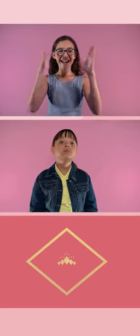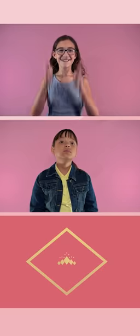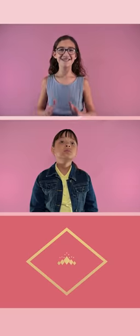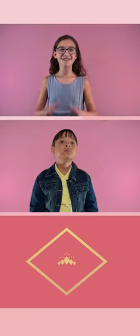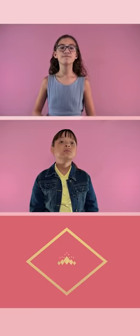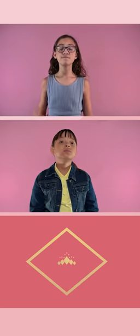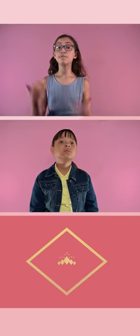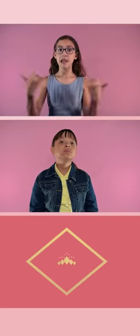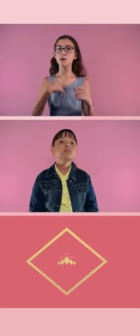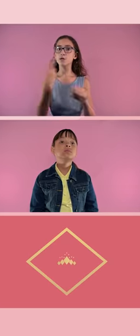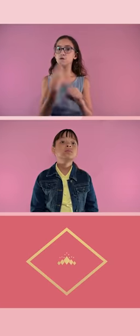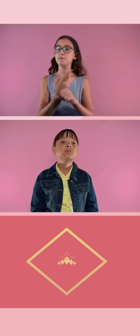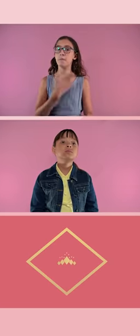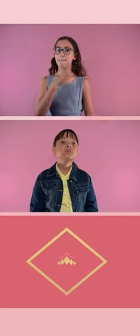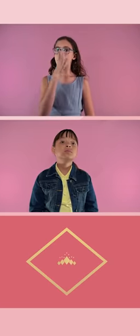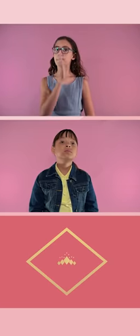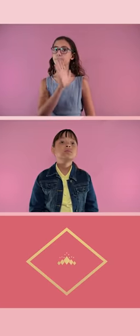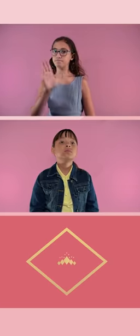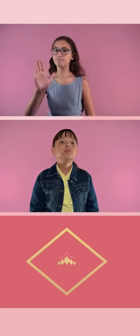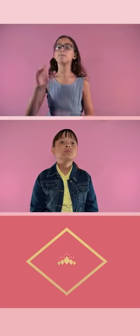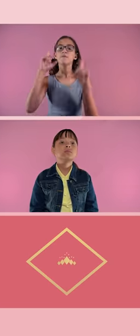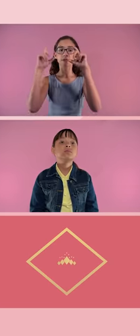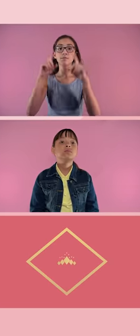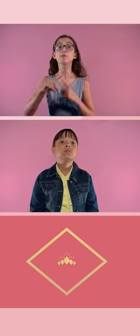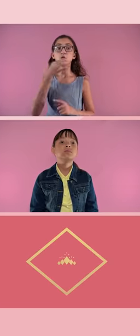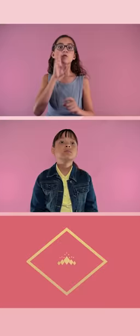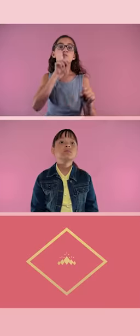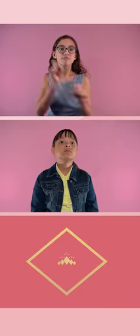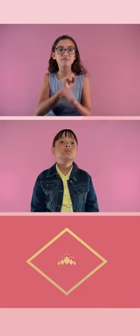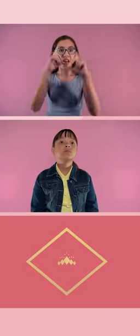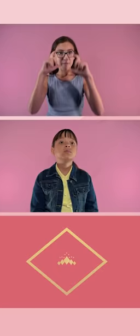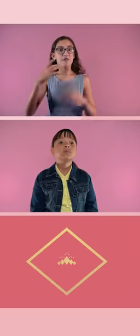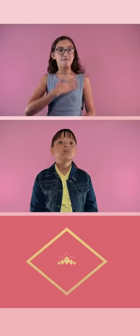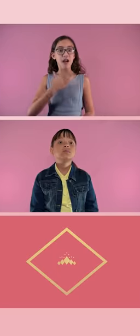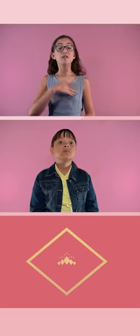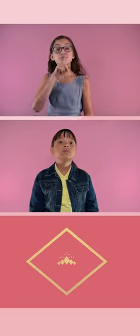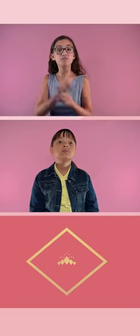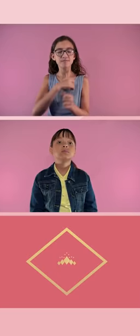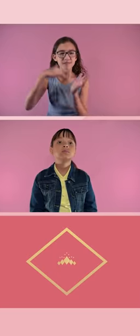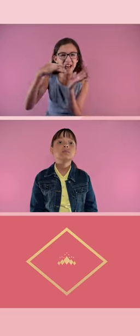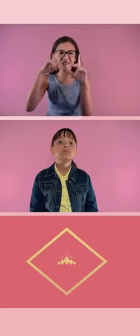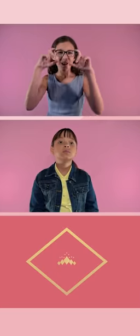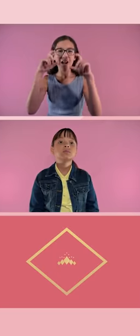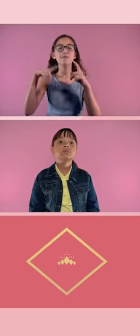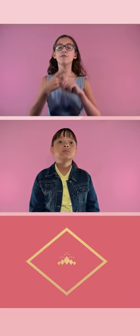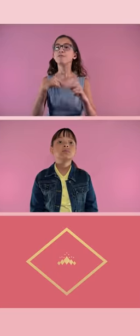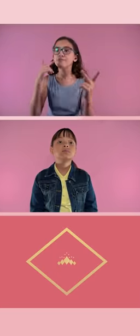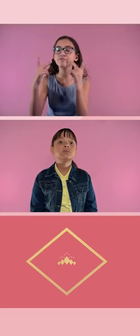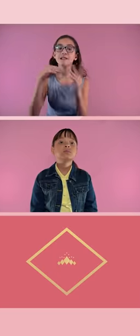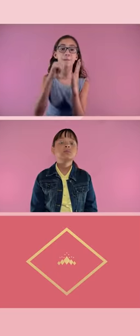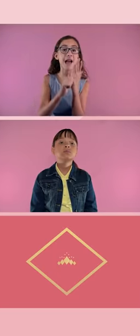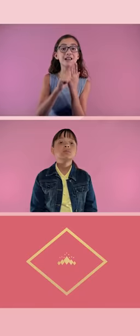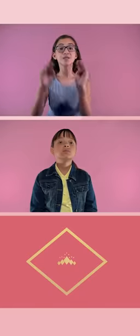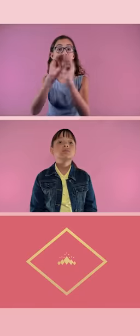photographer. Right now, I'm using my mom's camera phone, but soon I'll have an actual camera of my own. I even study photographs I see in magazines